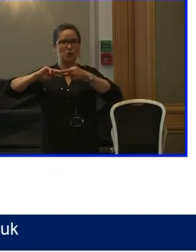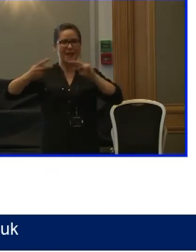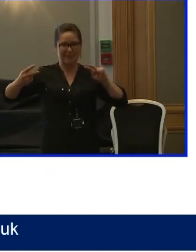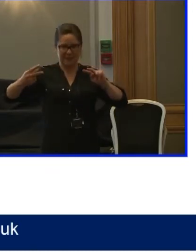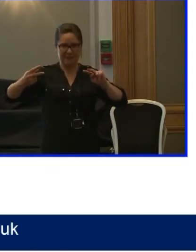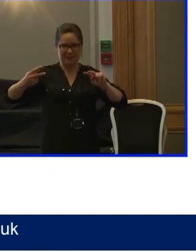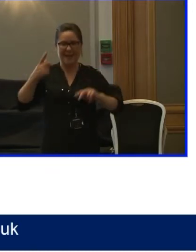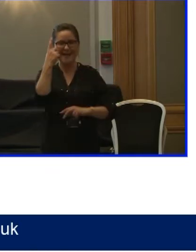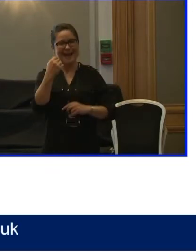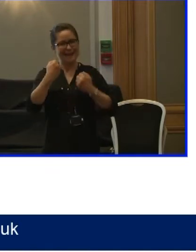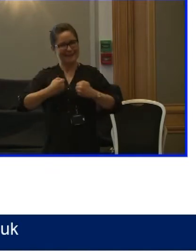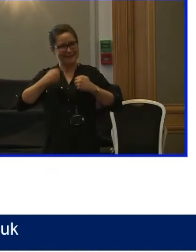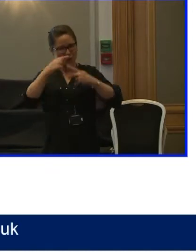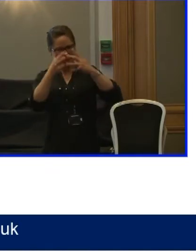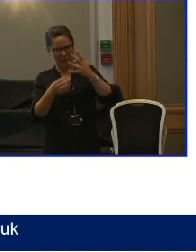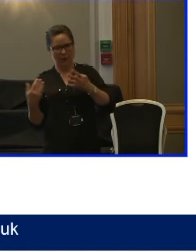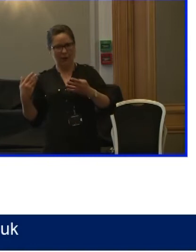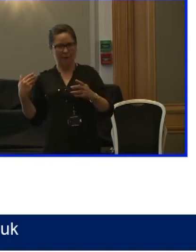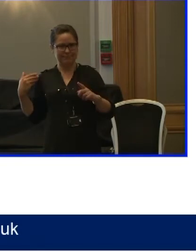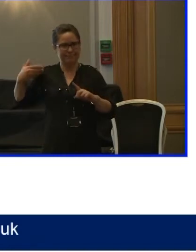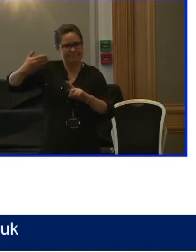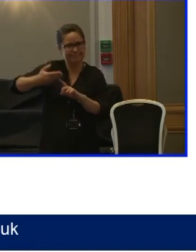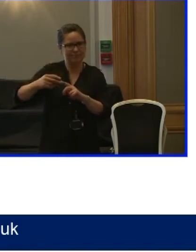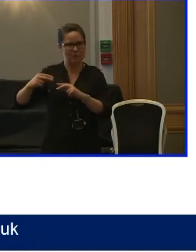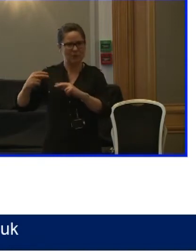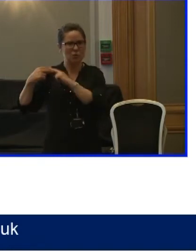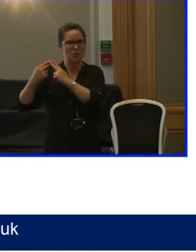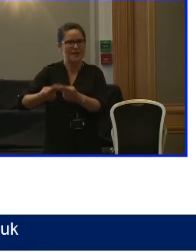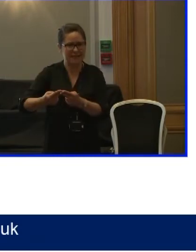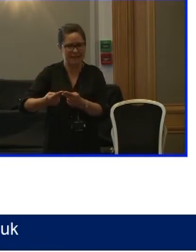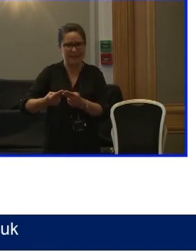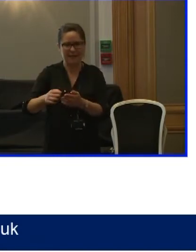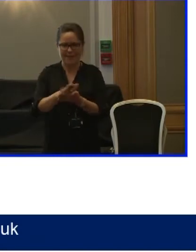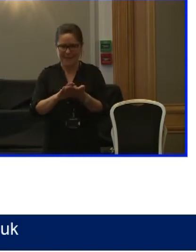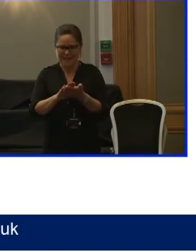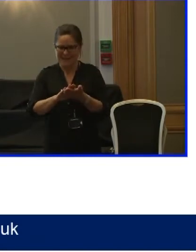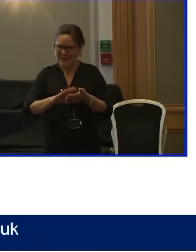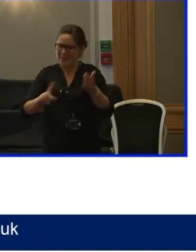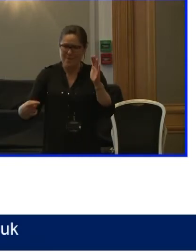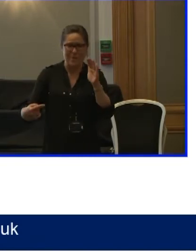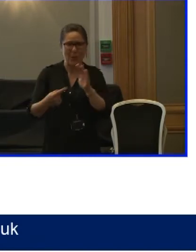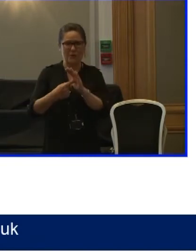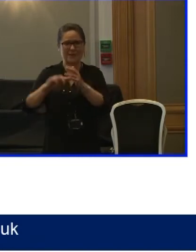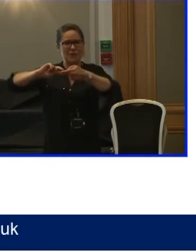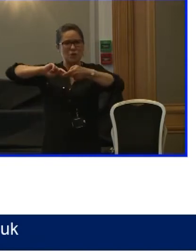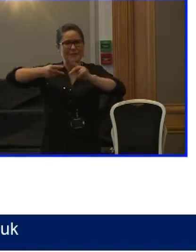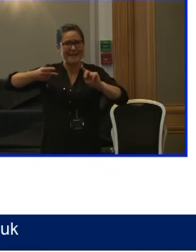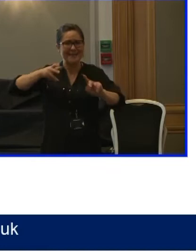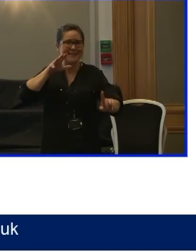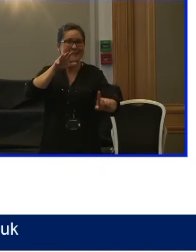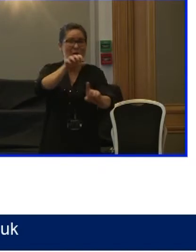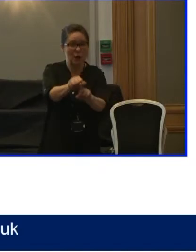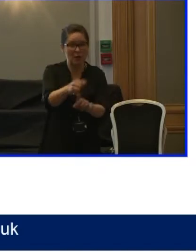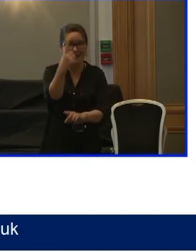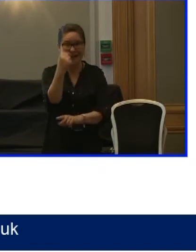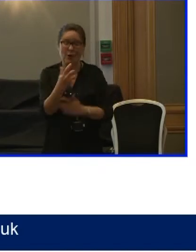conditions, it is so important for the community to have a genetic diagnosis, or at least the choice to